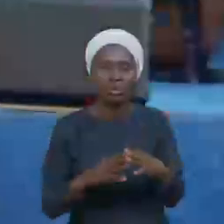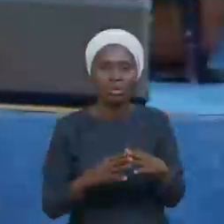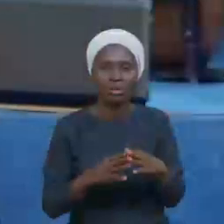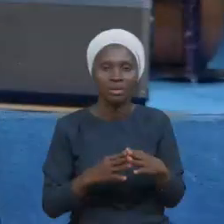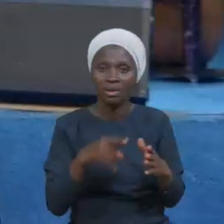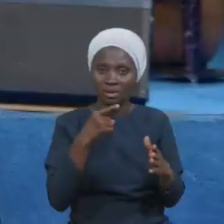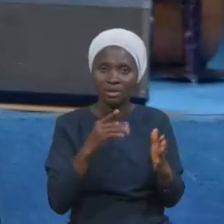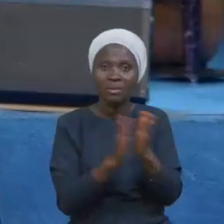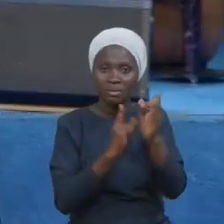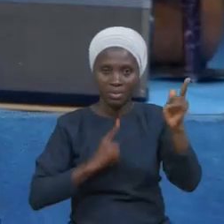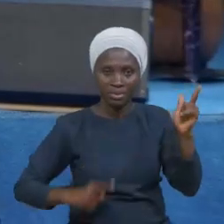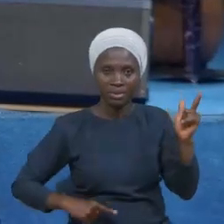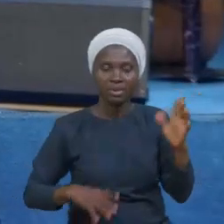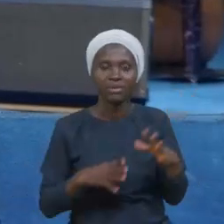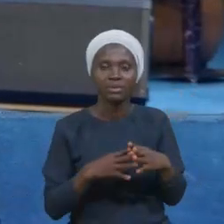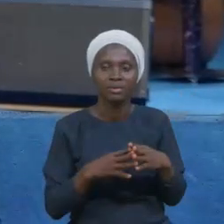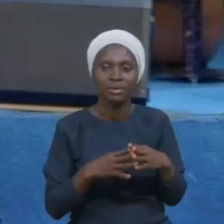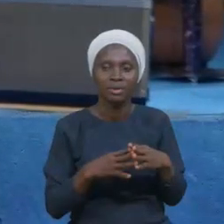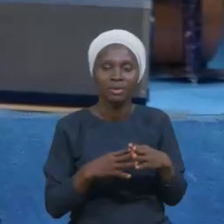I said, praise the Lord.